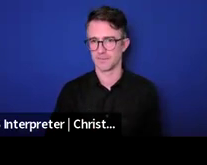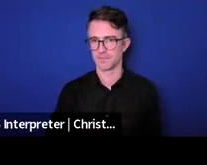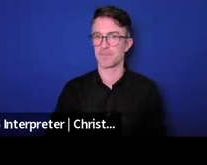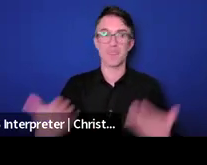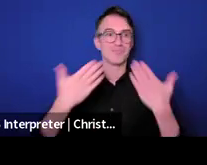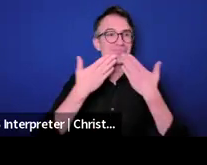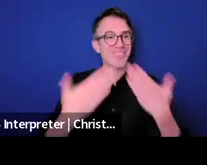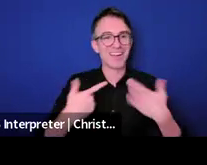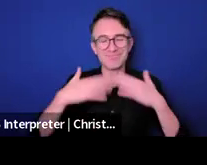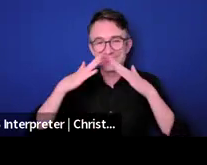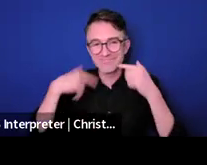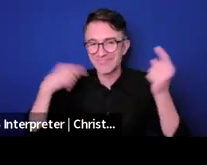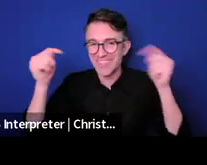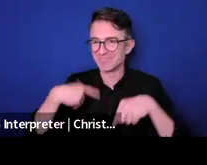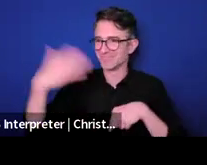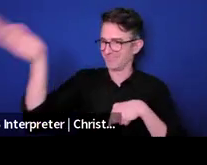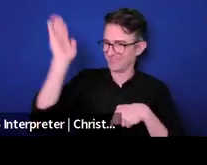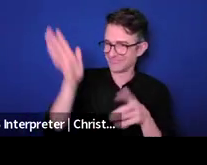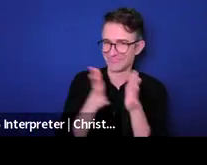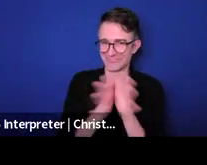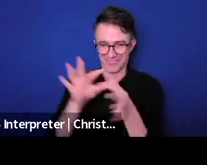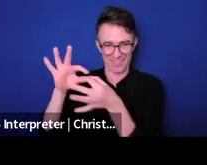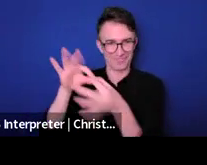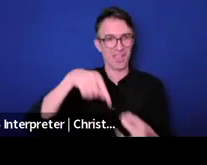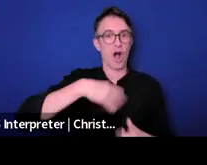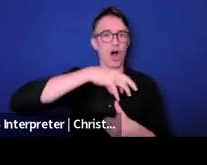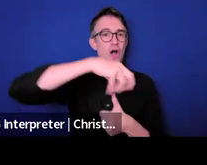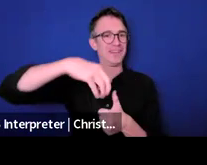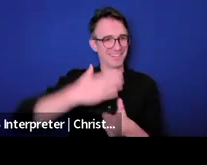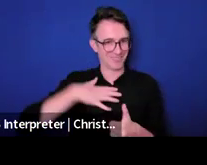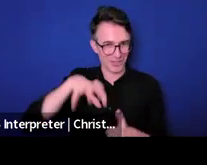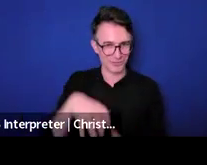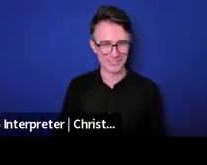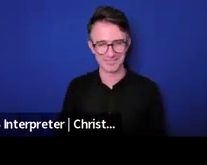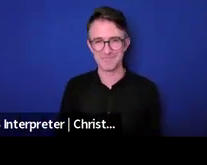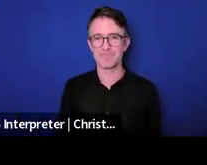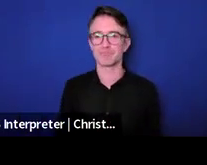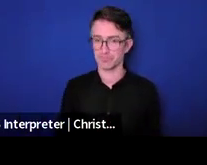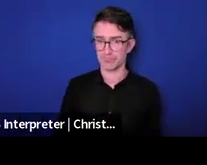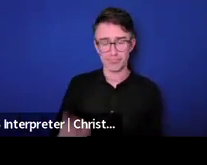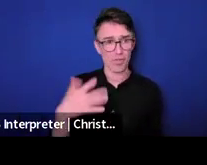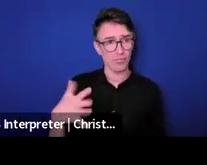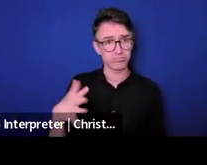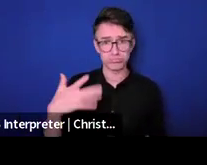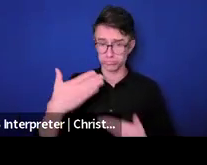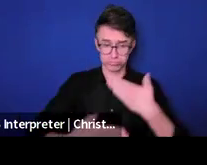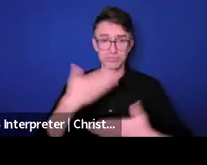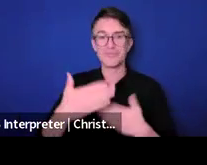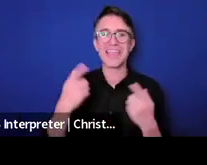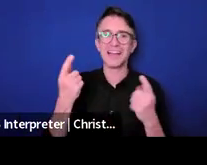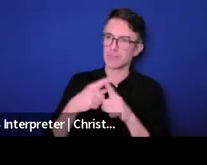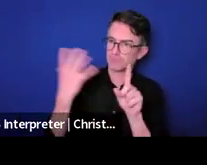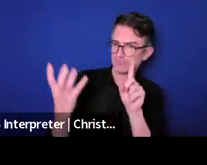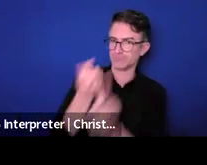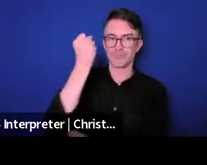example. Of course, effective care and support systems are leading to human capital development, equal